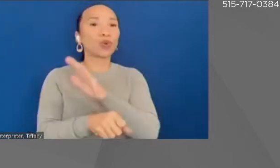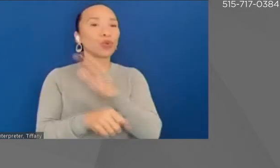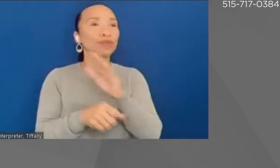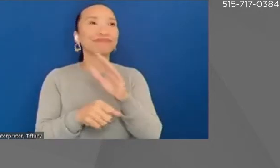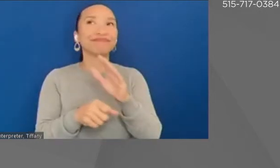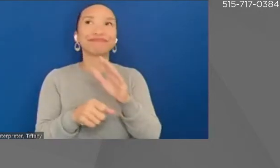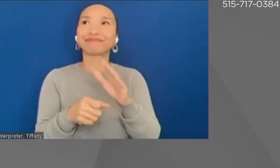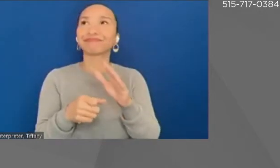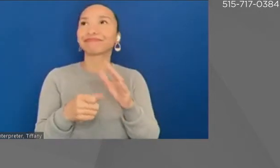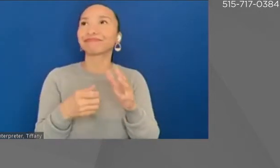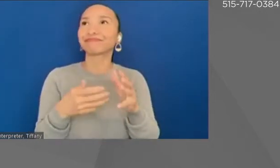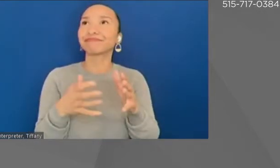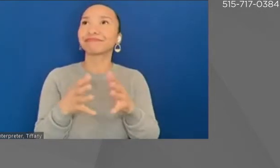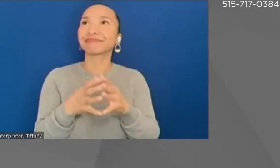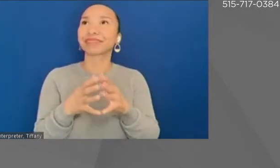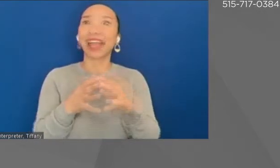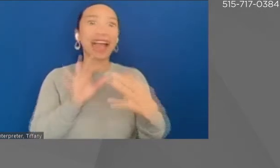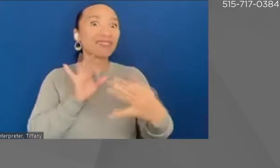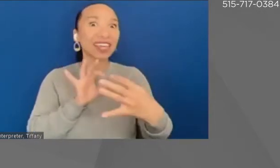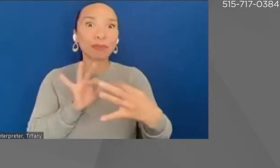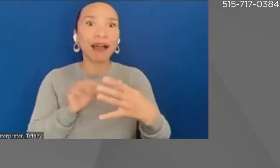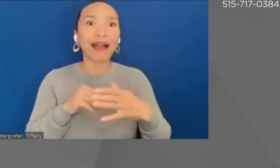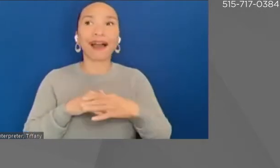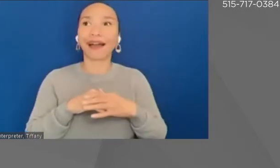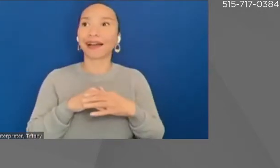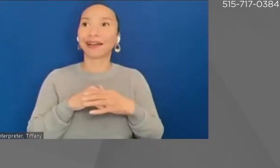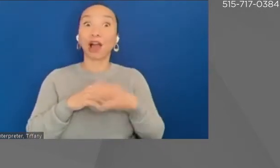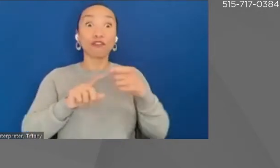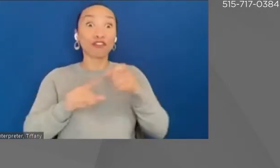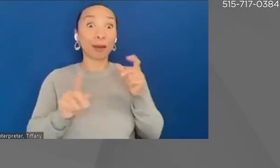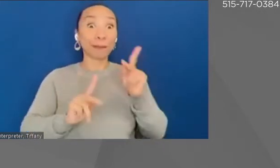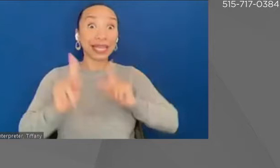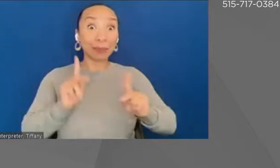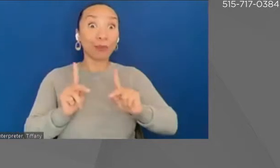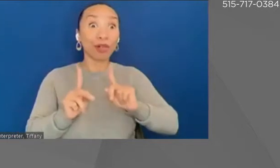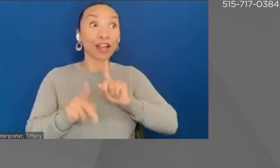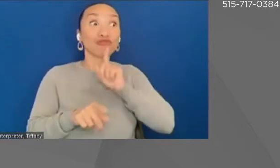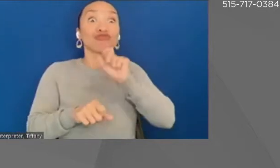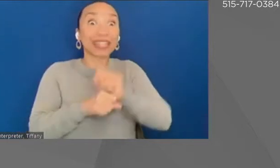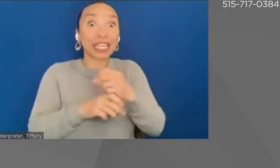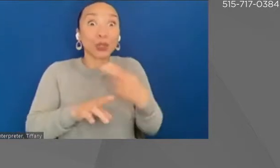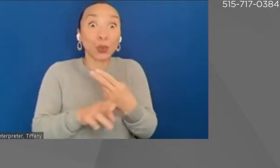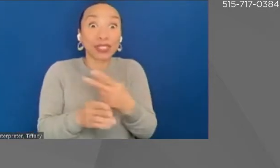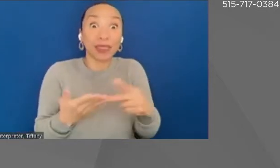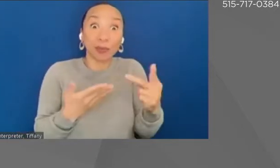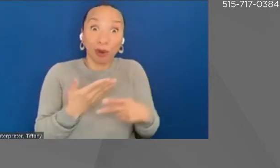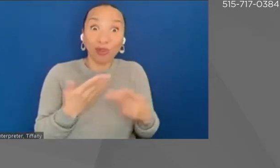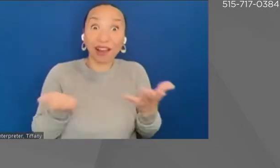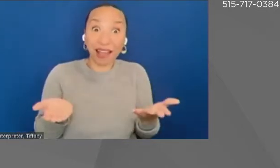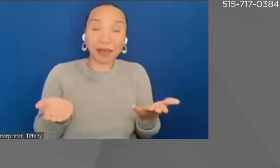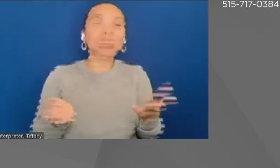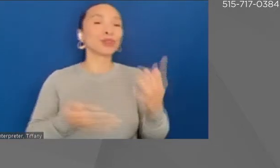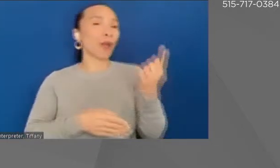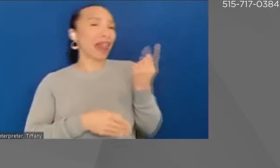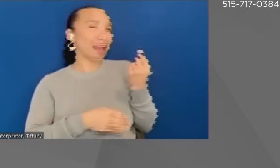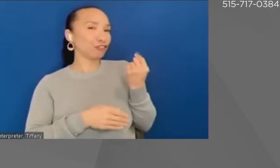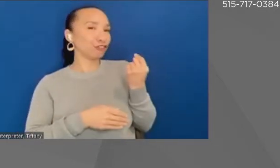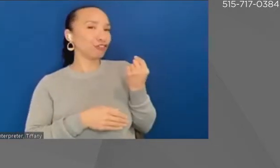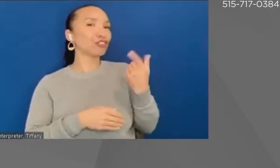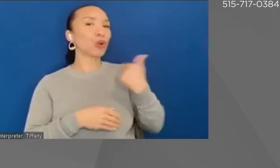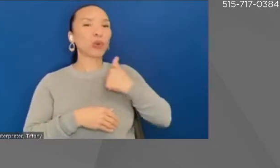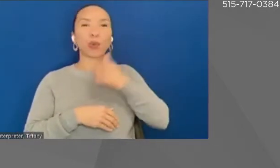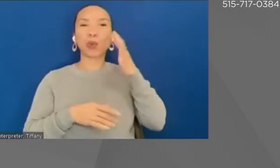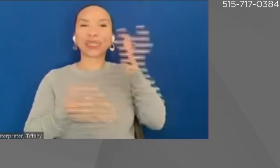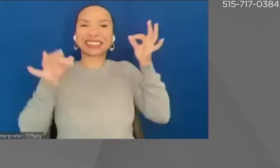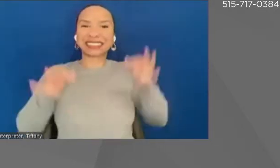have any feedback or input from folks that are actually using the program. So last year we decided to develop